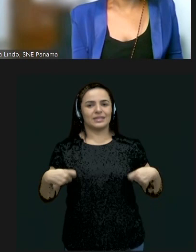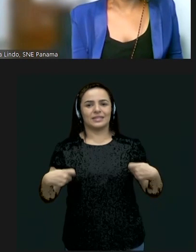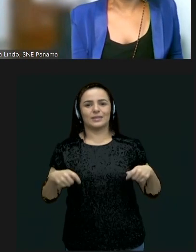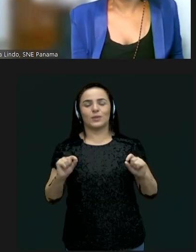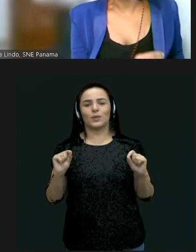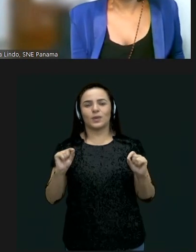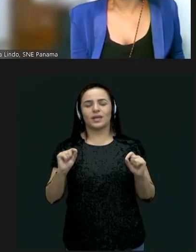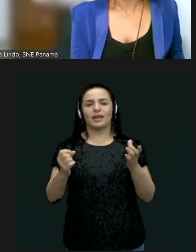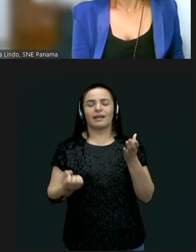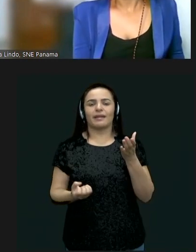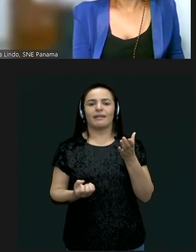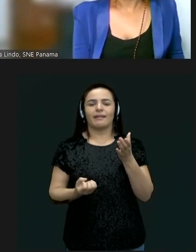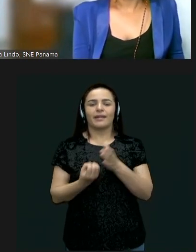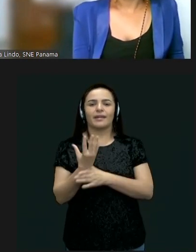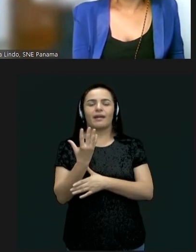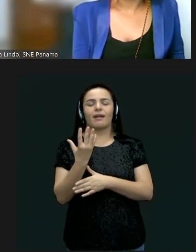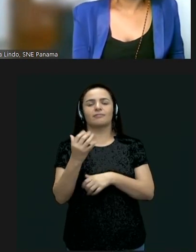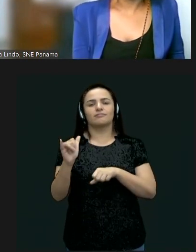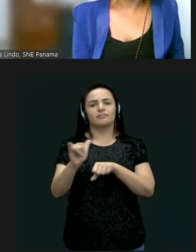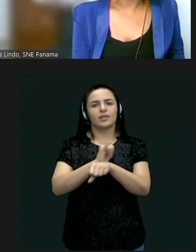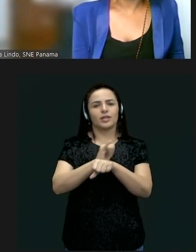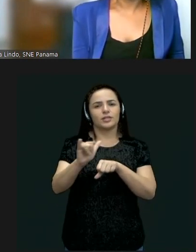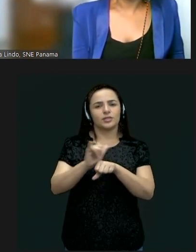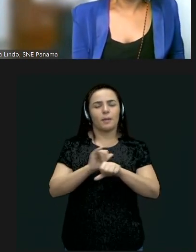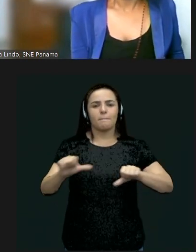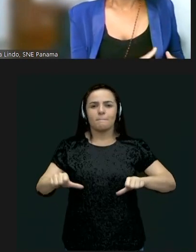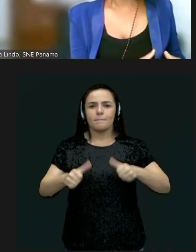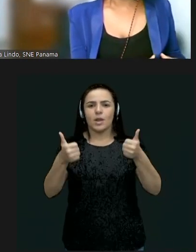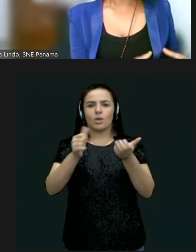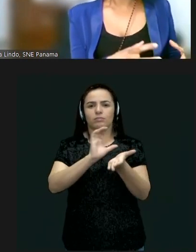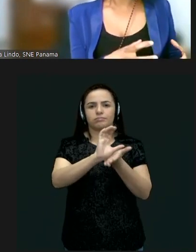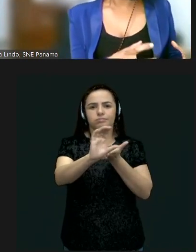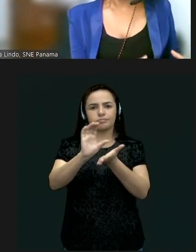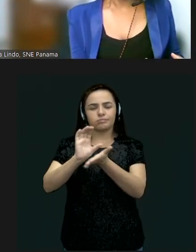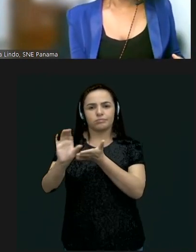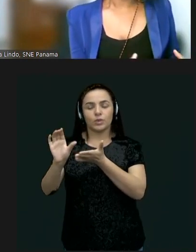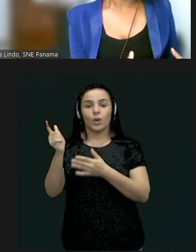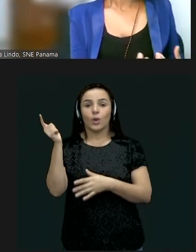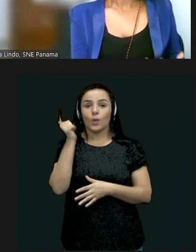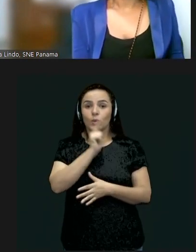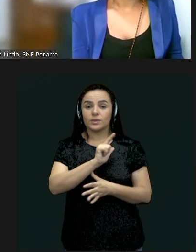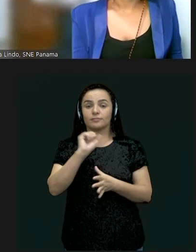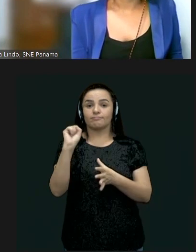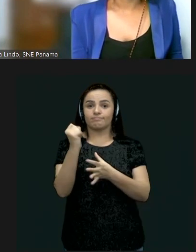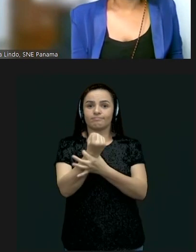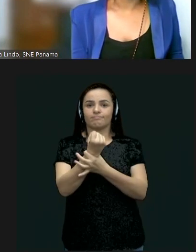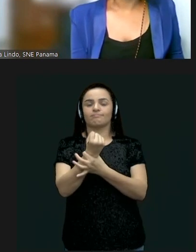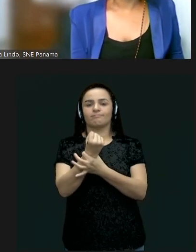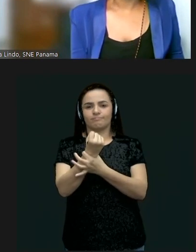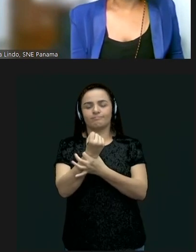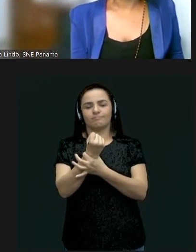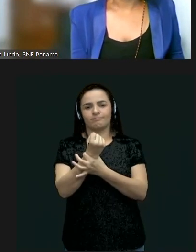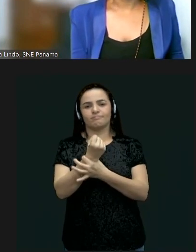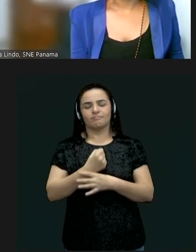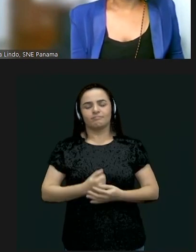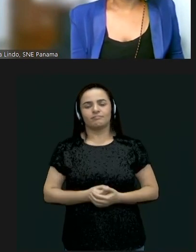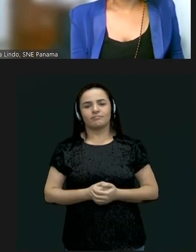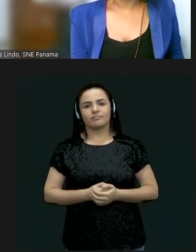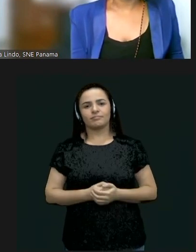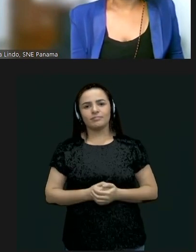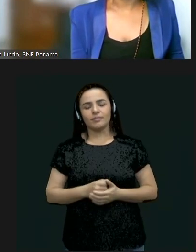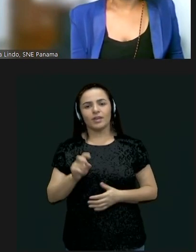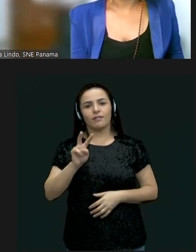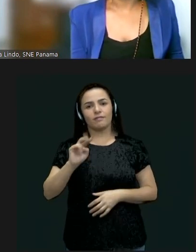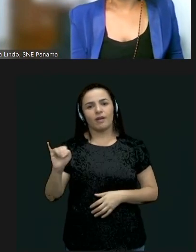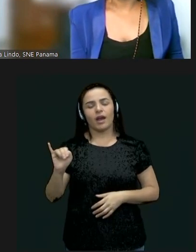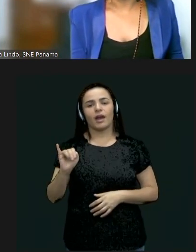enable the best conditions for investment, the best conditions to assure that our position is